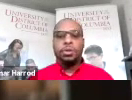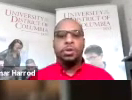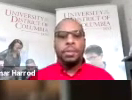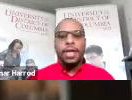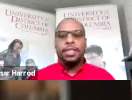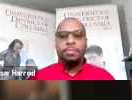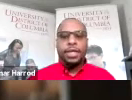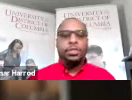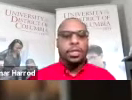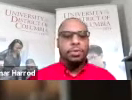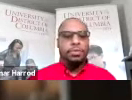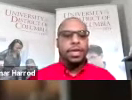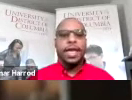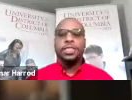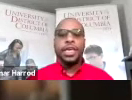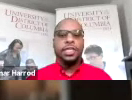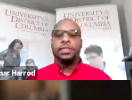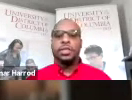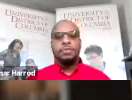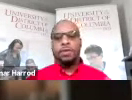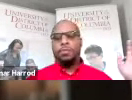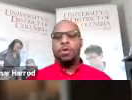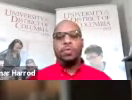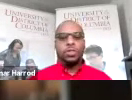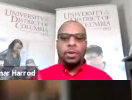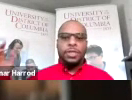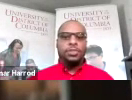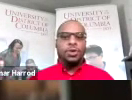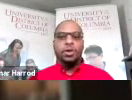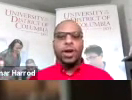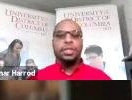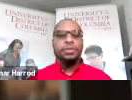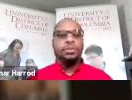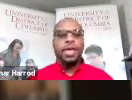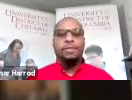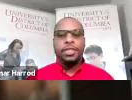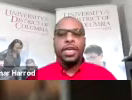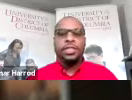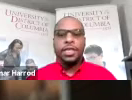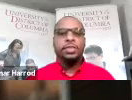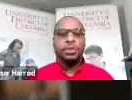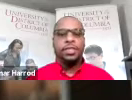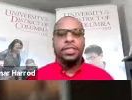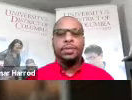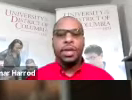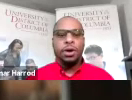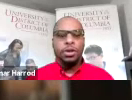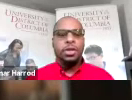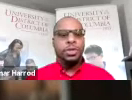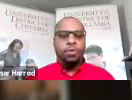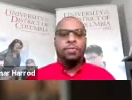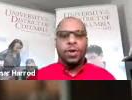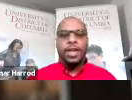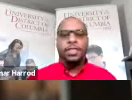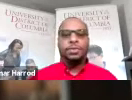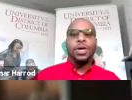management program at the bachelor's level. And in education, from workforce all the way to our graduate level, we have education. That is one of the things that we are